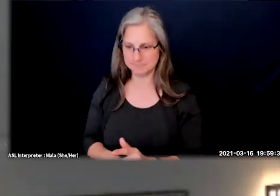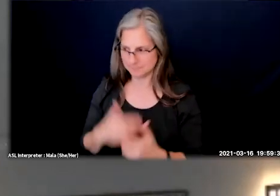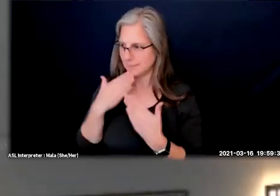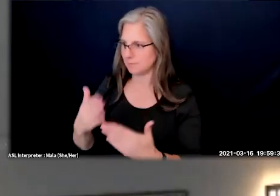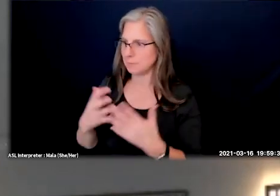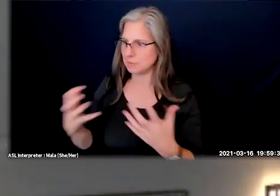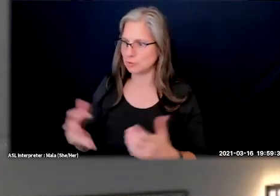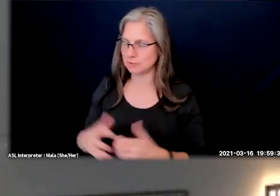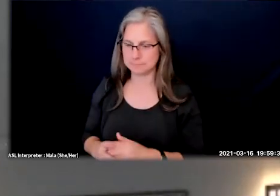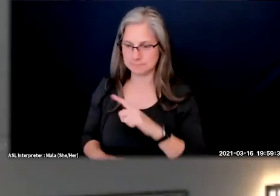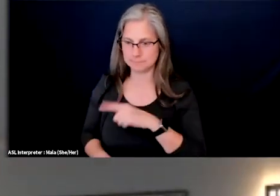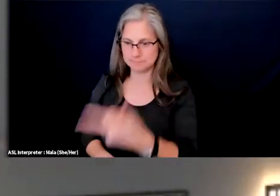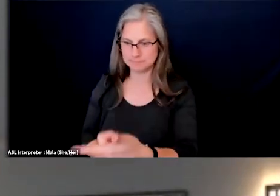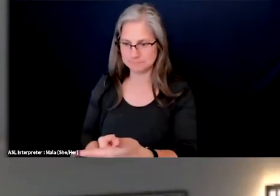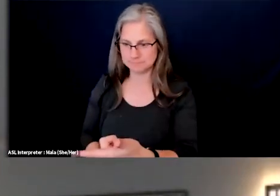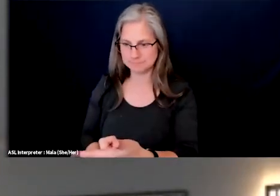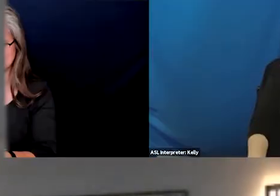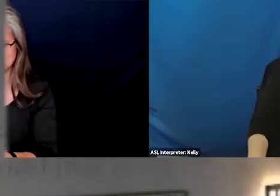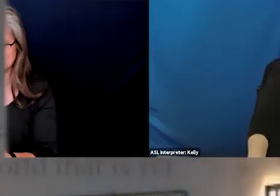you again.